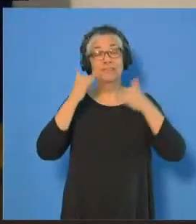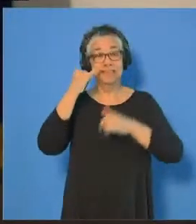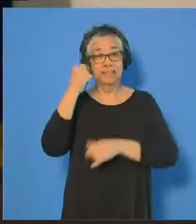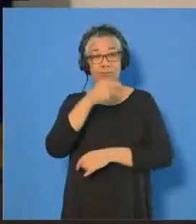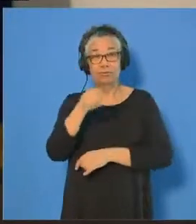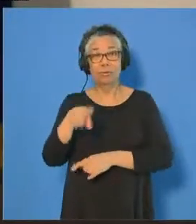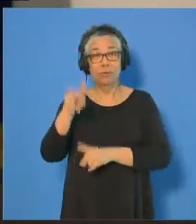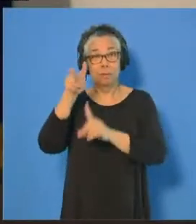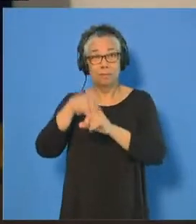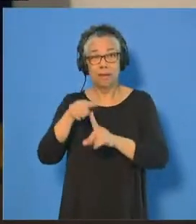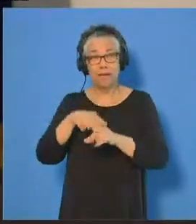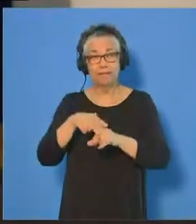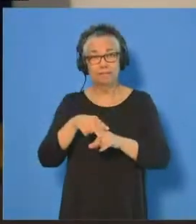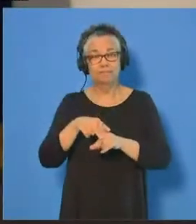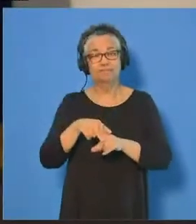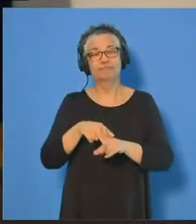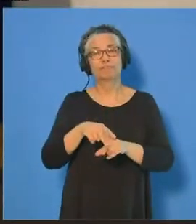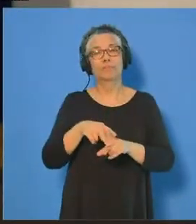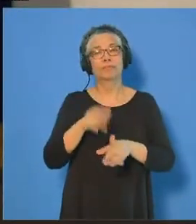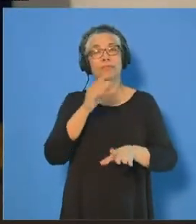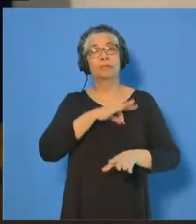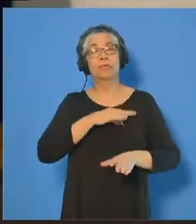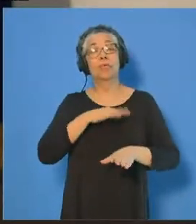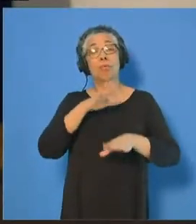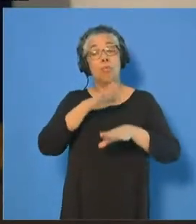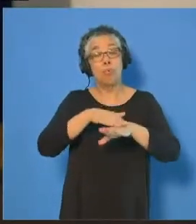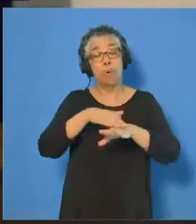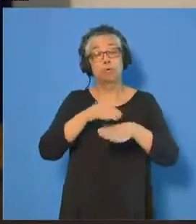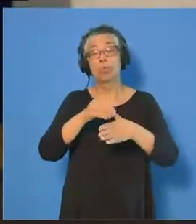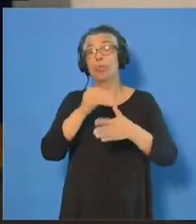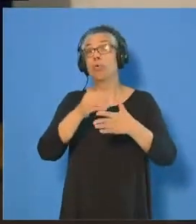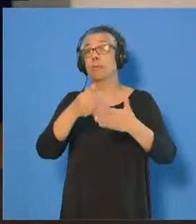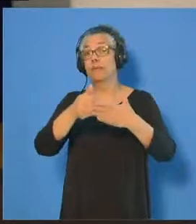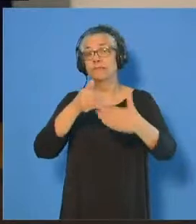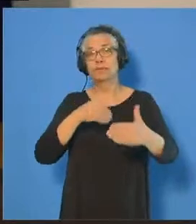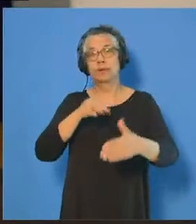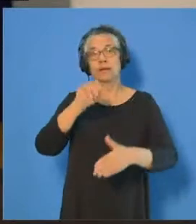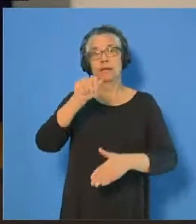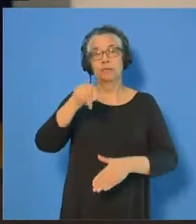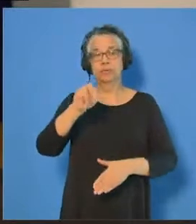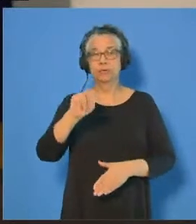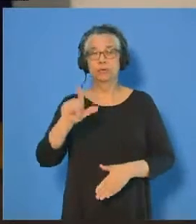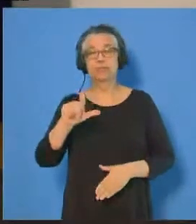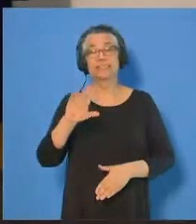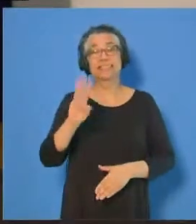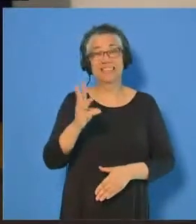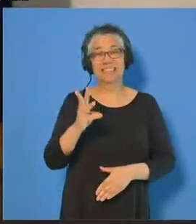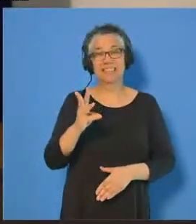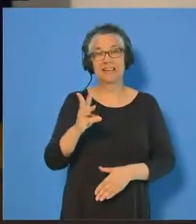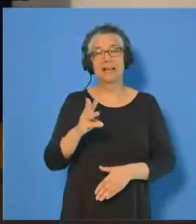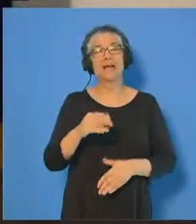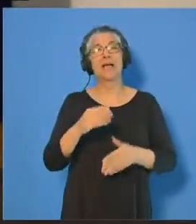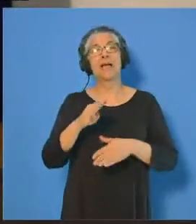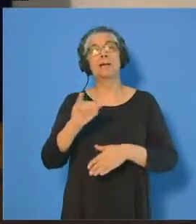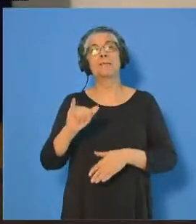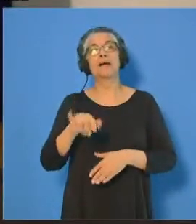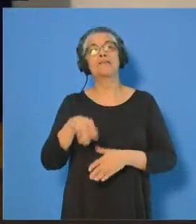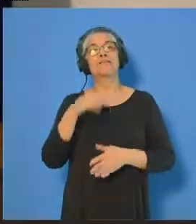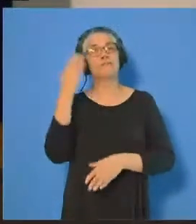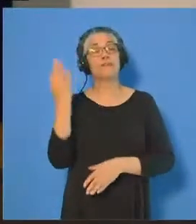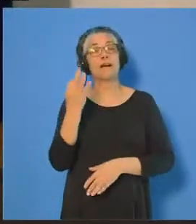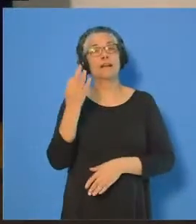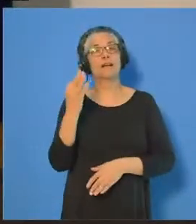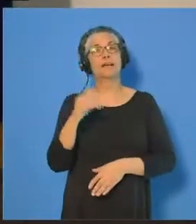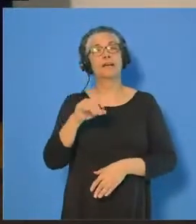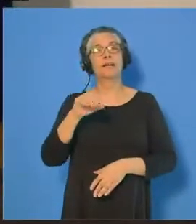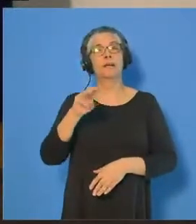applied for the benefit on or before April 6th and by Friday, April 1st of